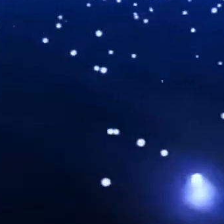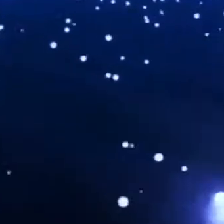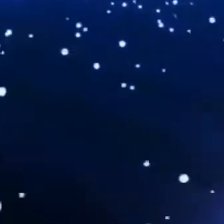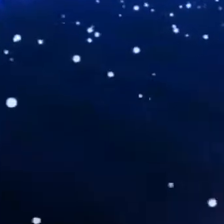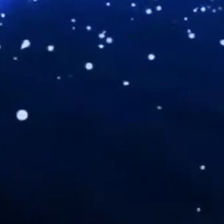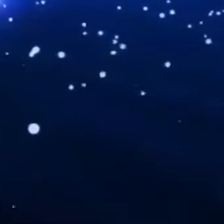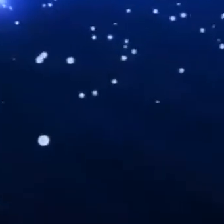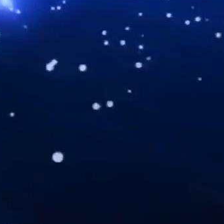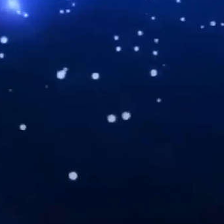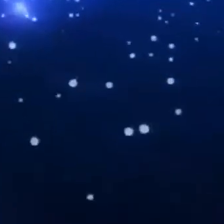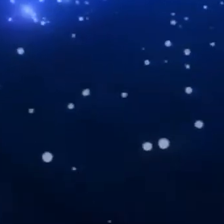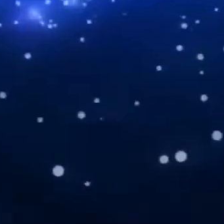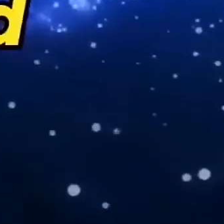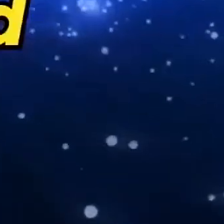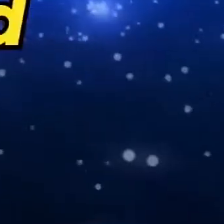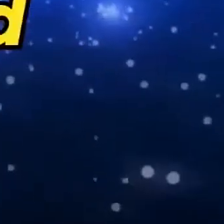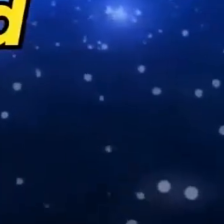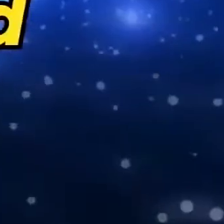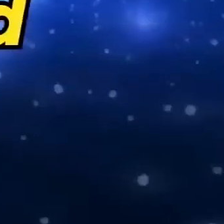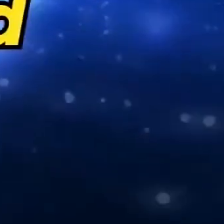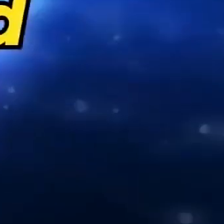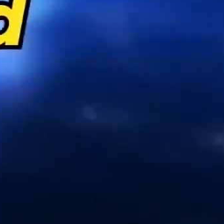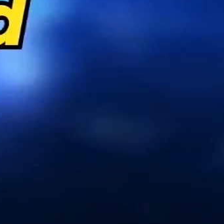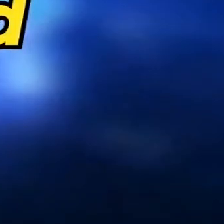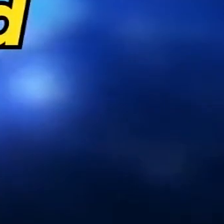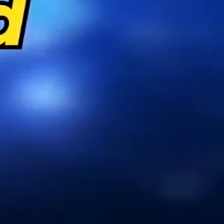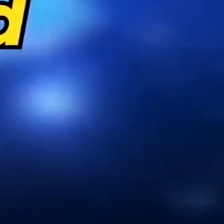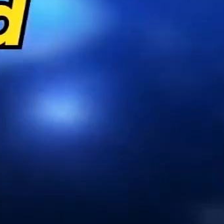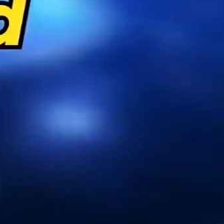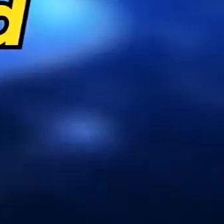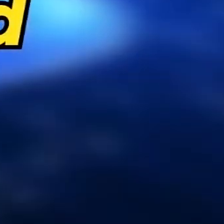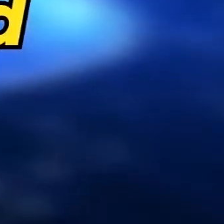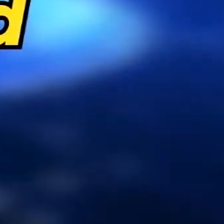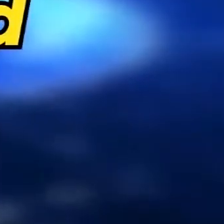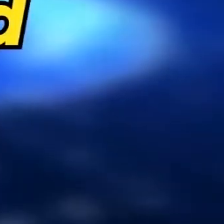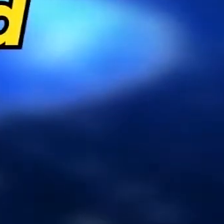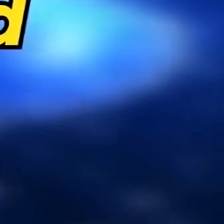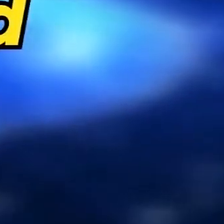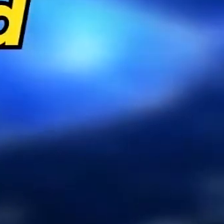+233 277 552 208. Kindly visit our social media platforms, watch us on YouTube, or visit our website for